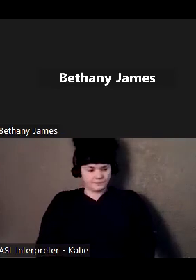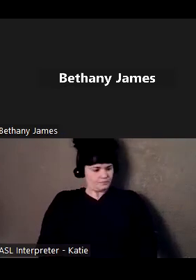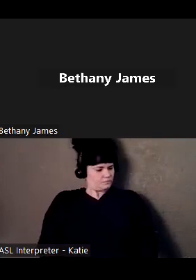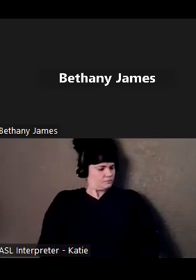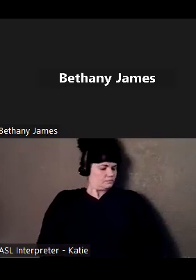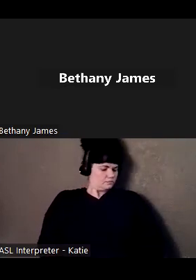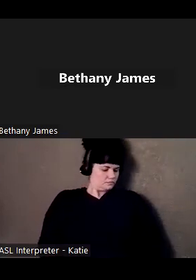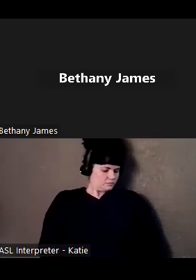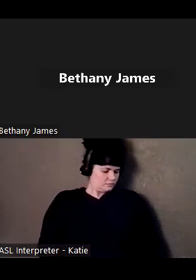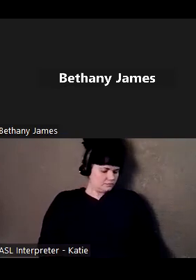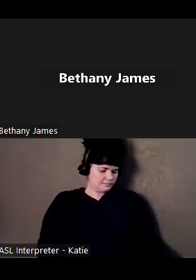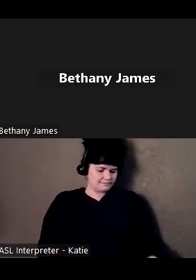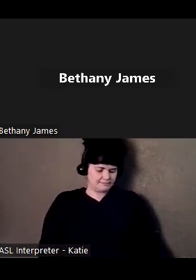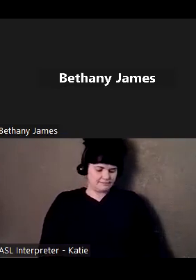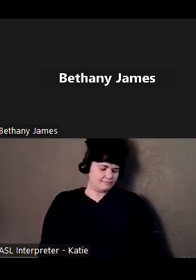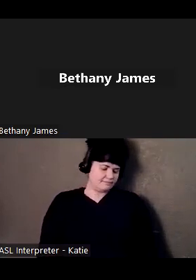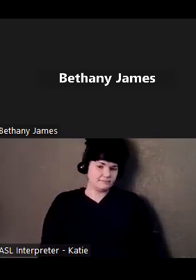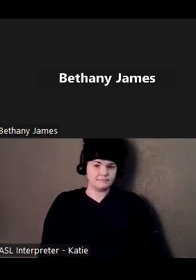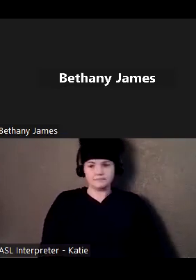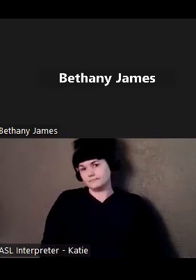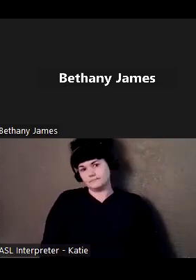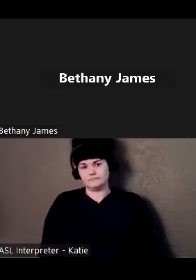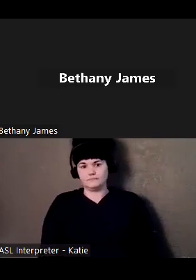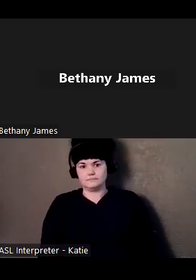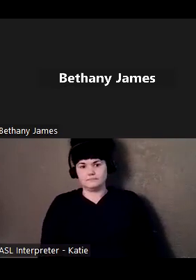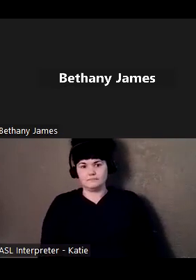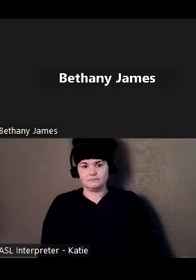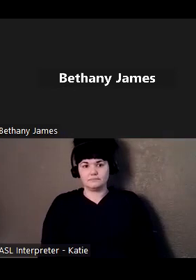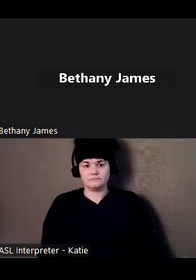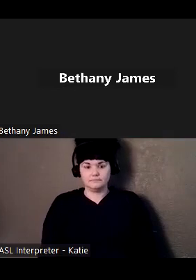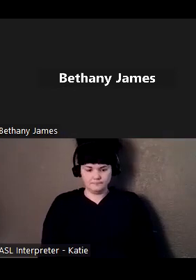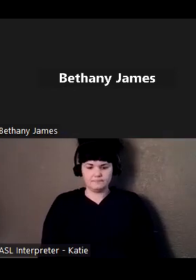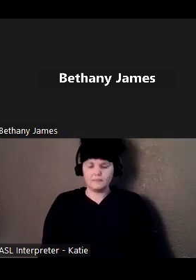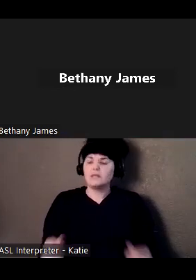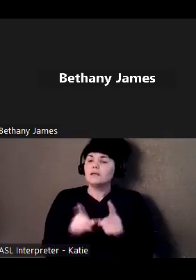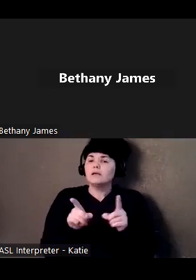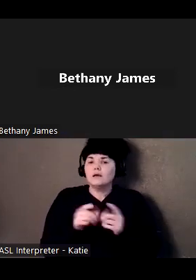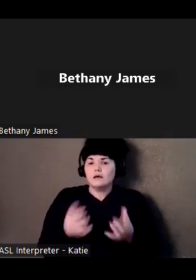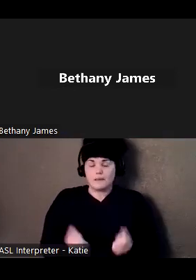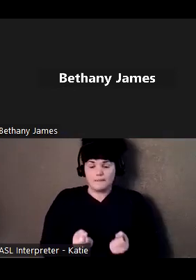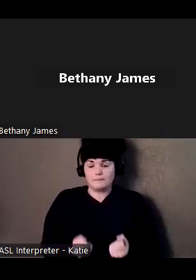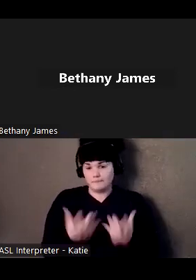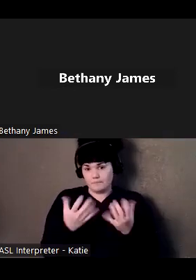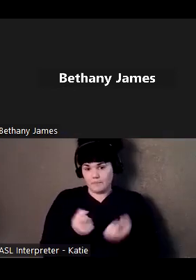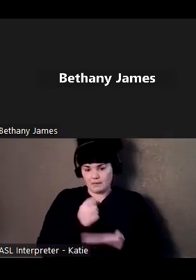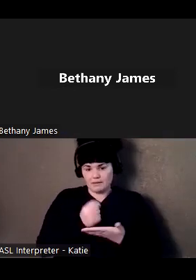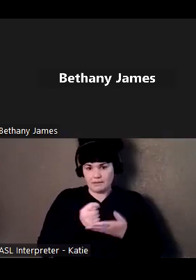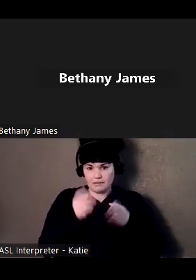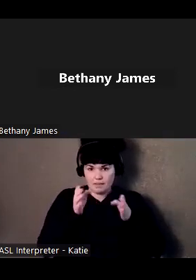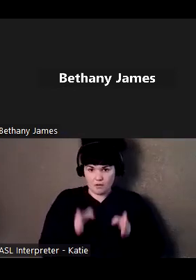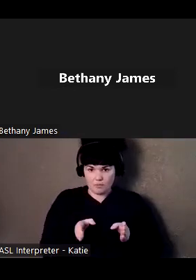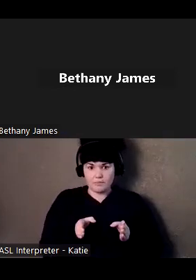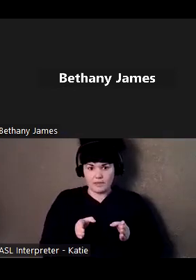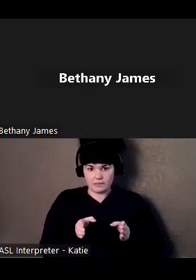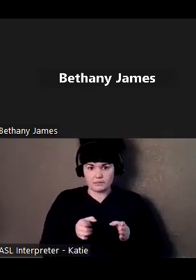Yeah, Patsy, yeah. and well, and along with that, many therapists are now practicing under the influence of